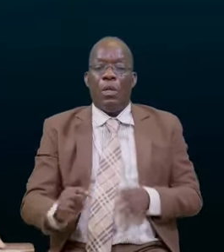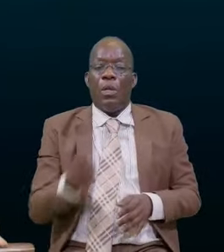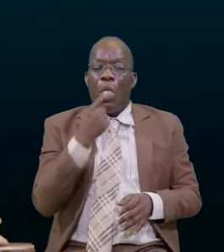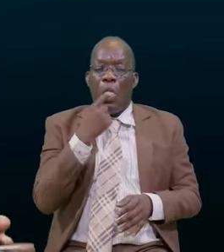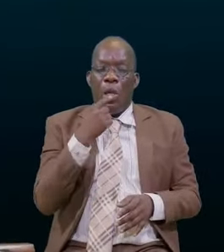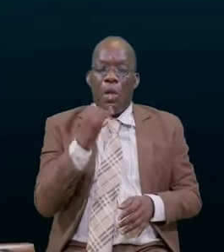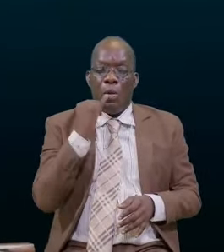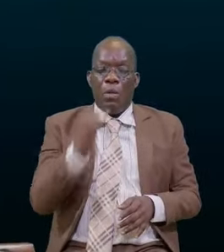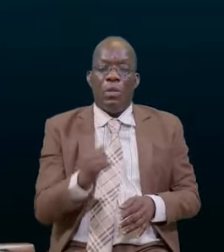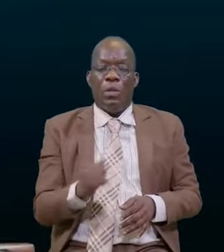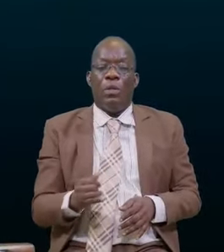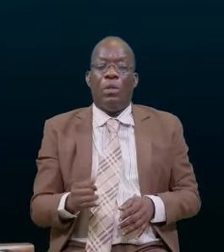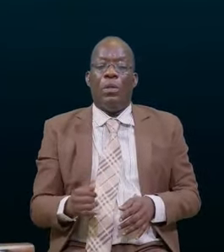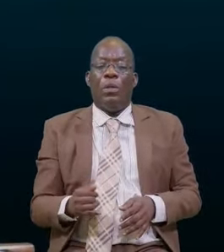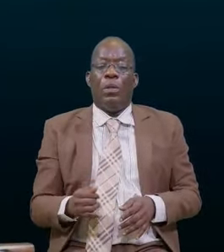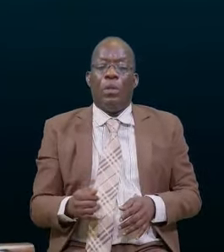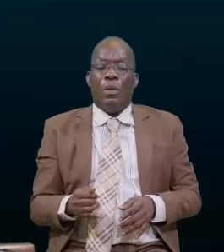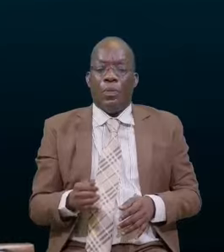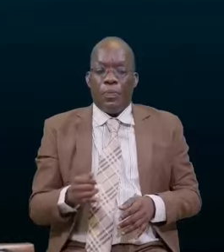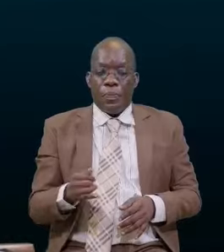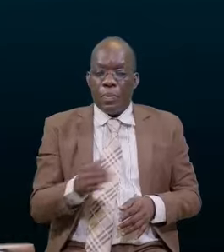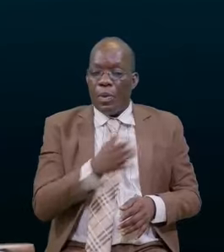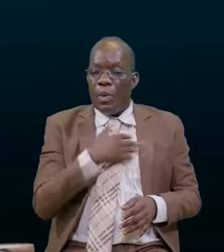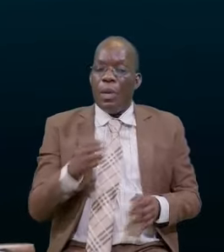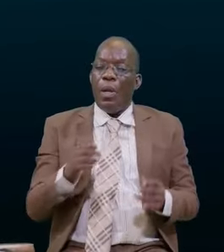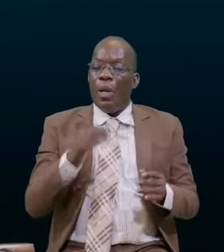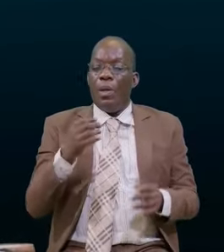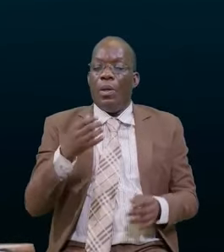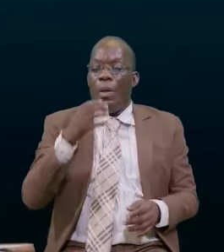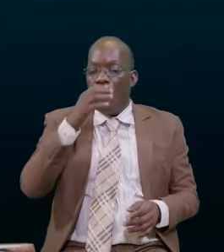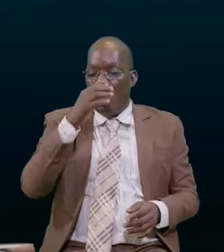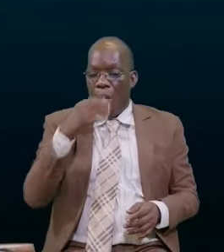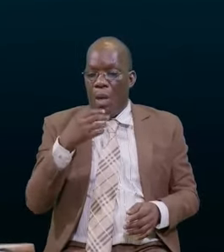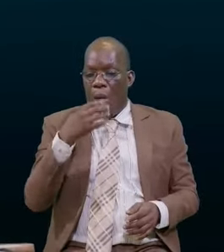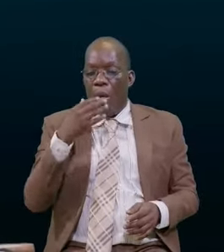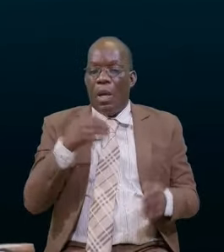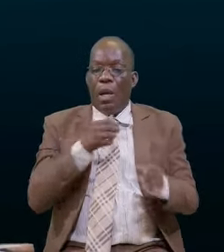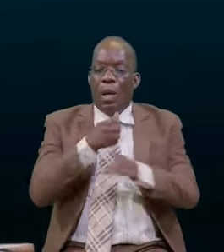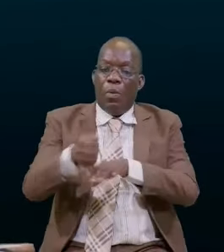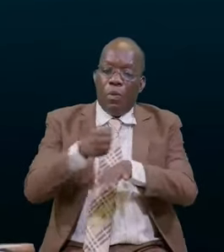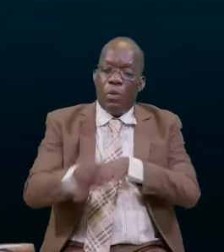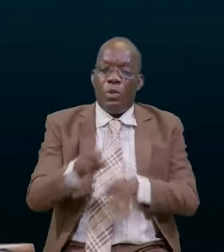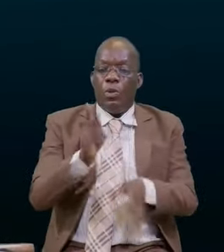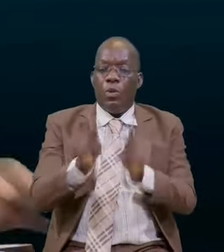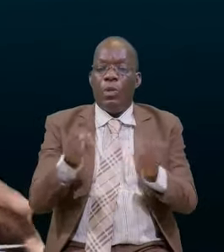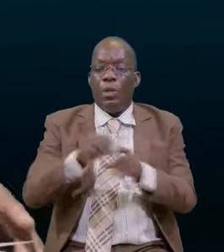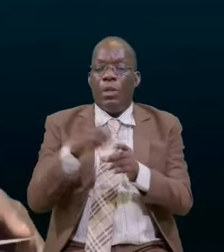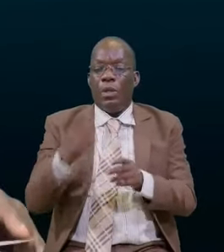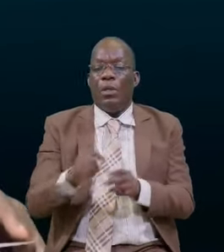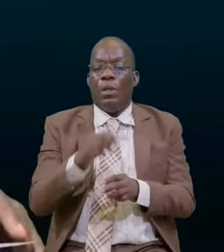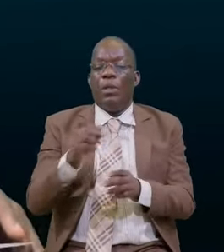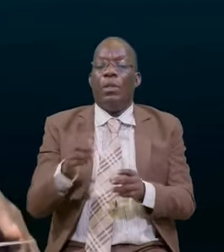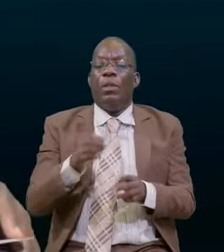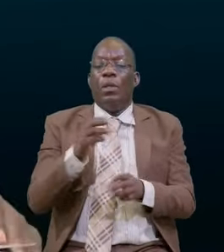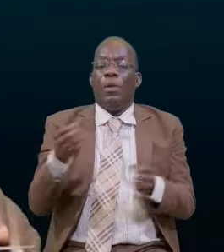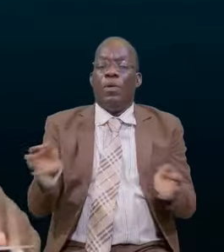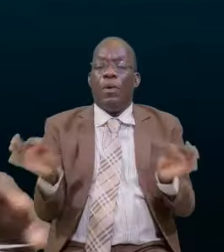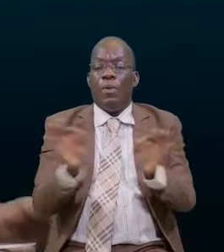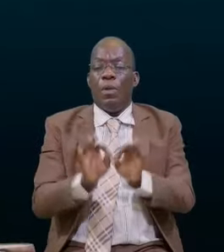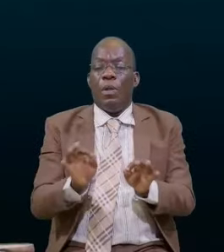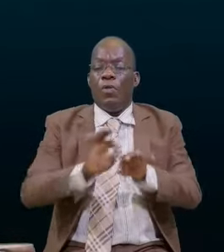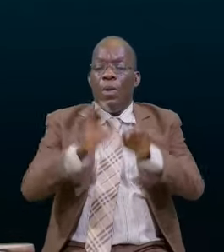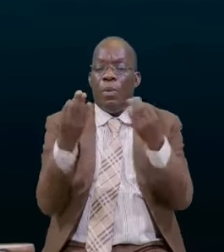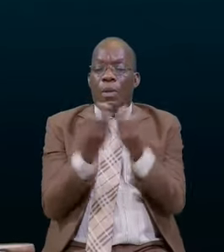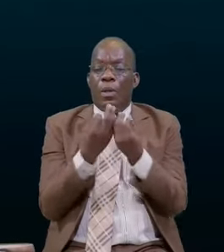children caes the people in the in the household and is his mouth is full of curing and deceit and fraud